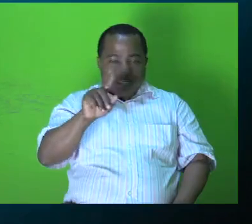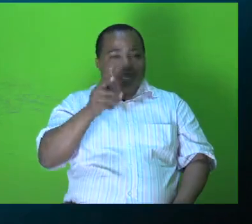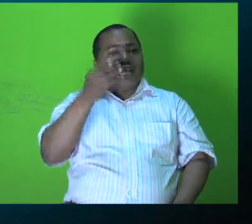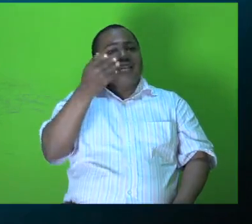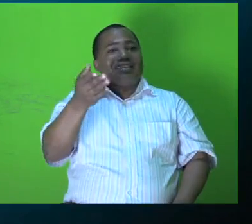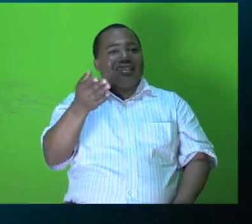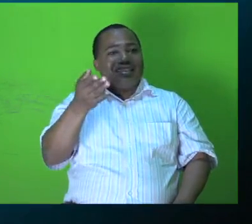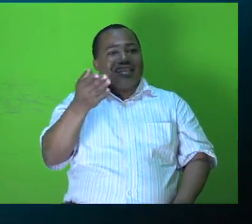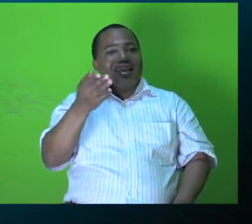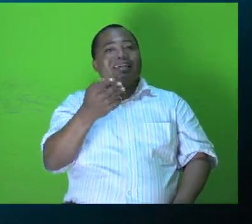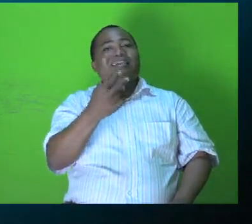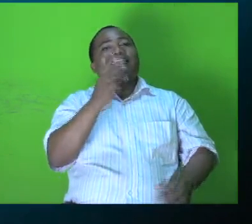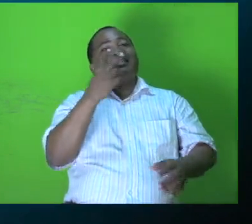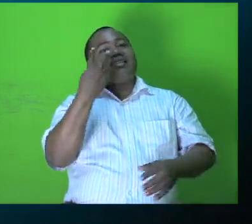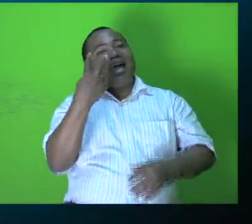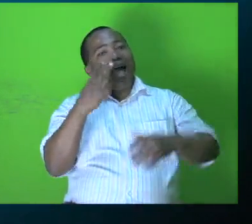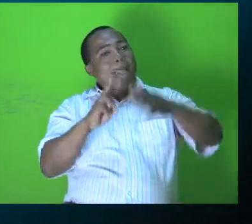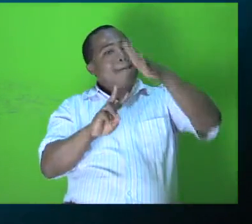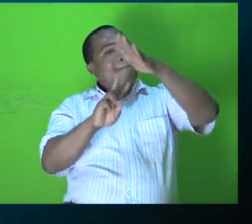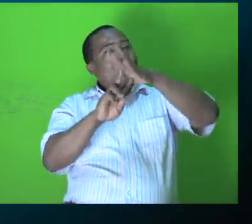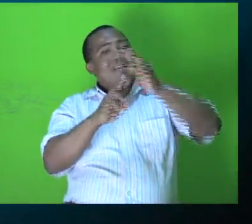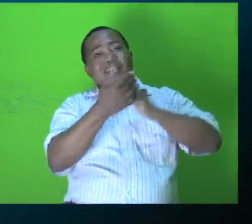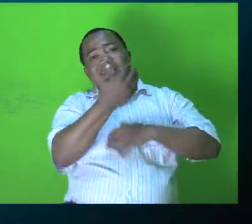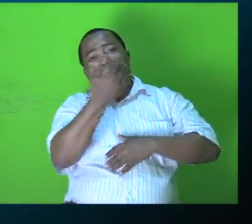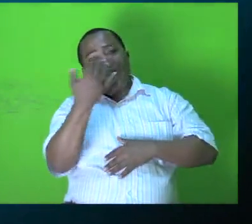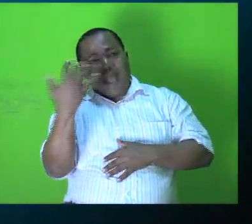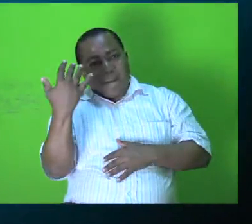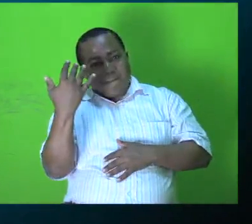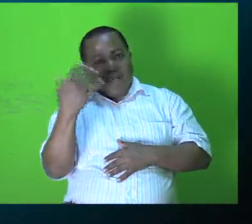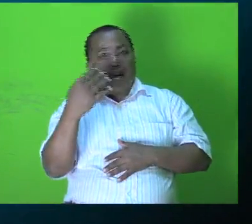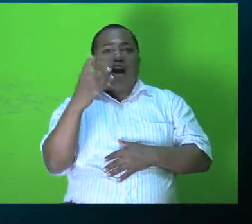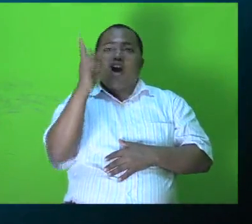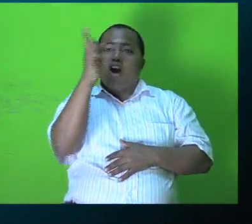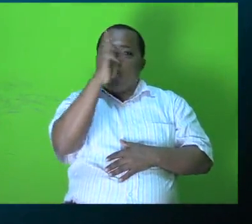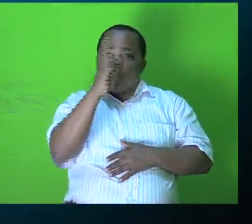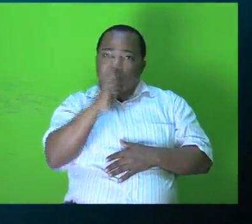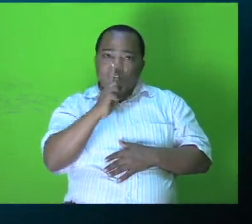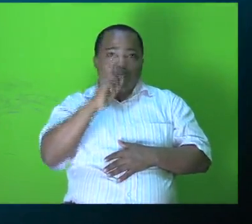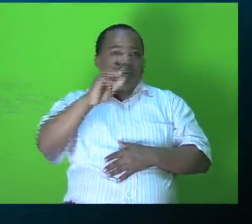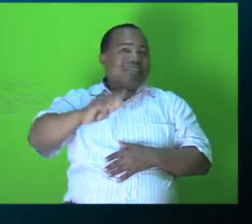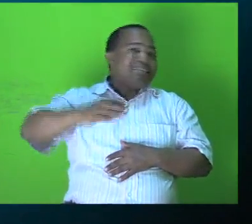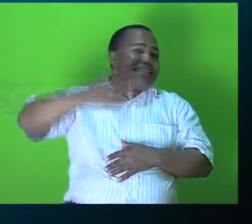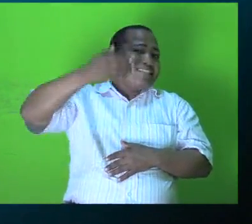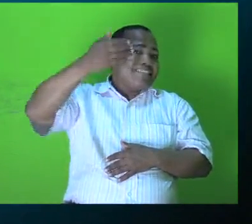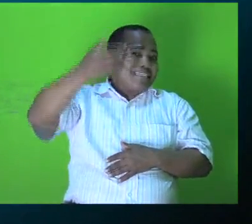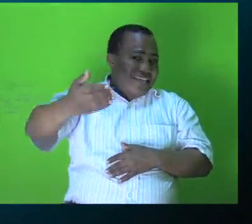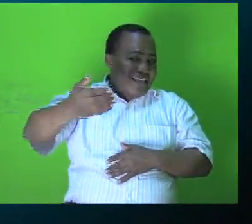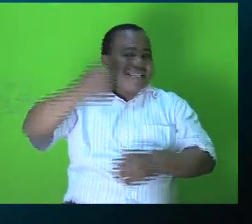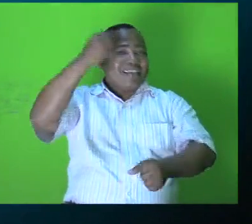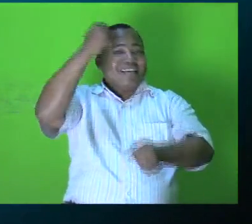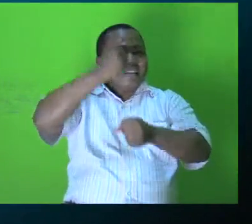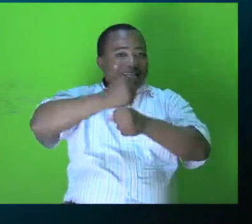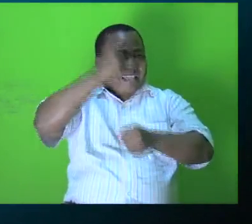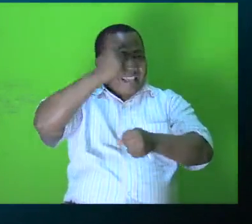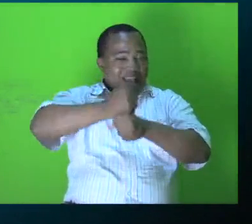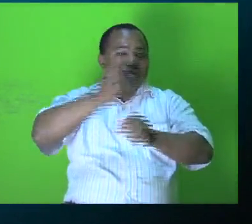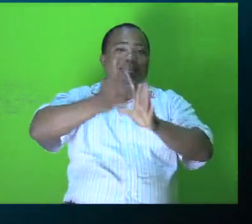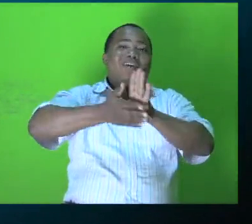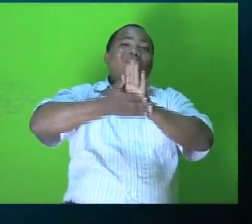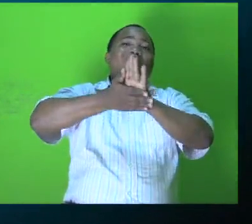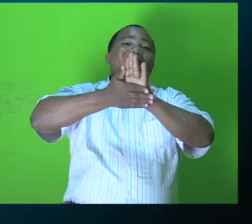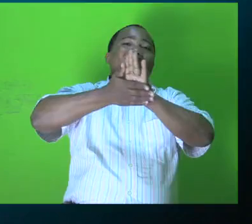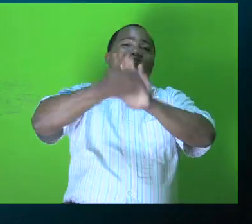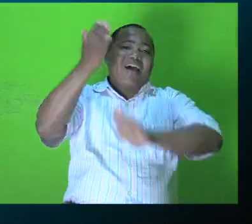the diploid number of chromosomes then undergo the first